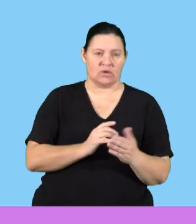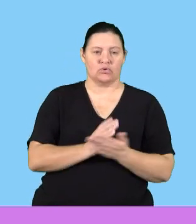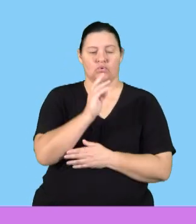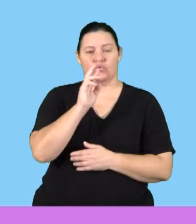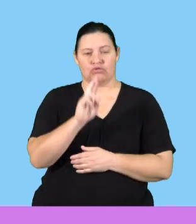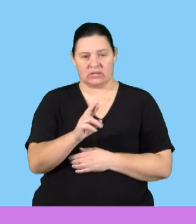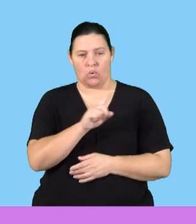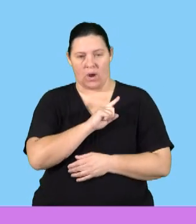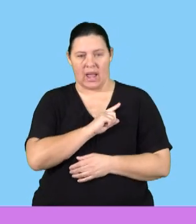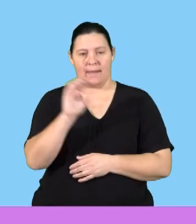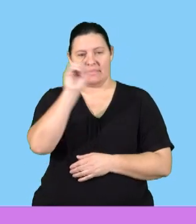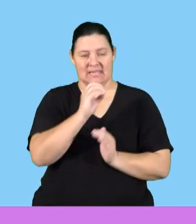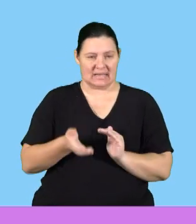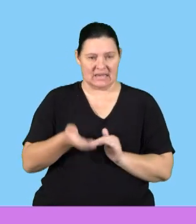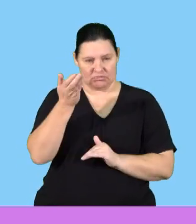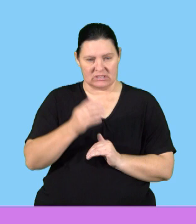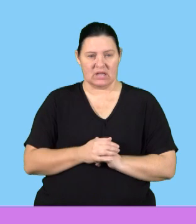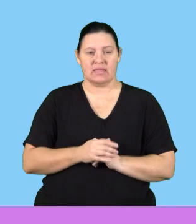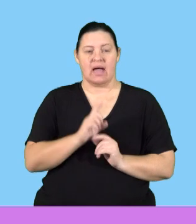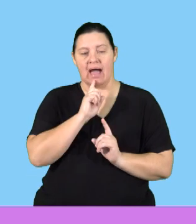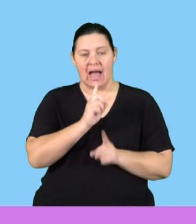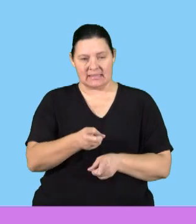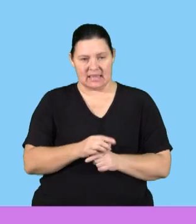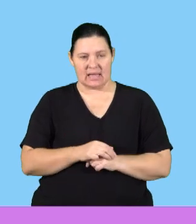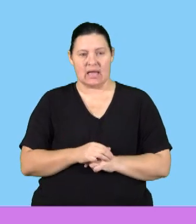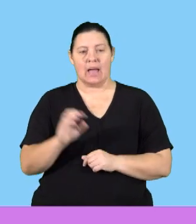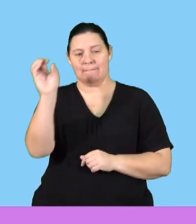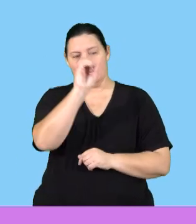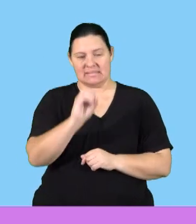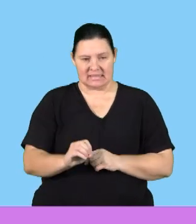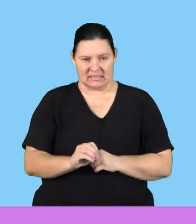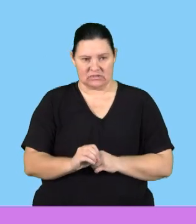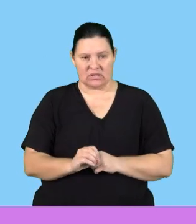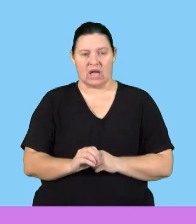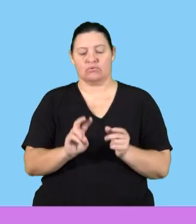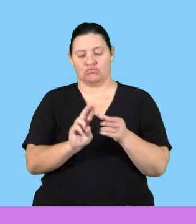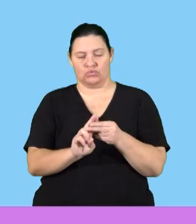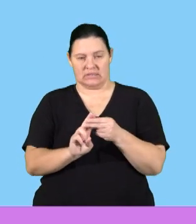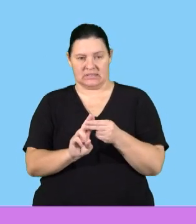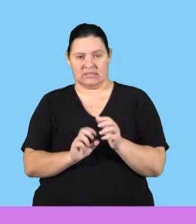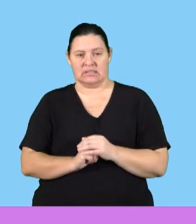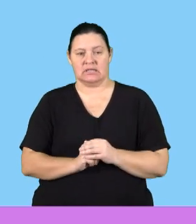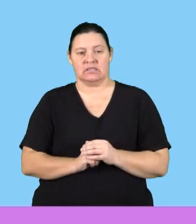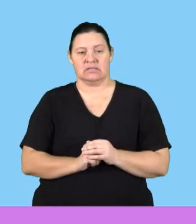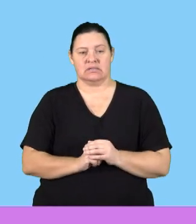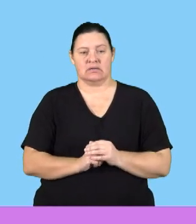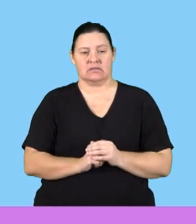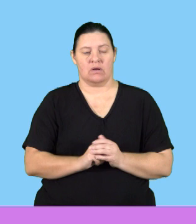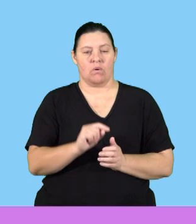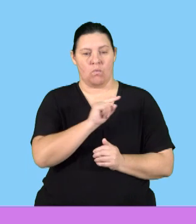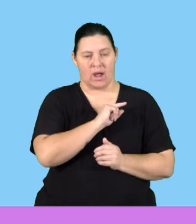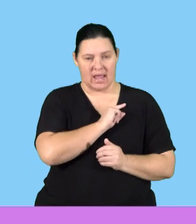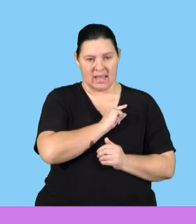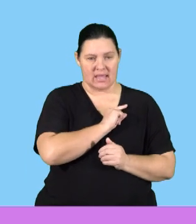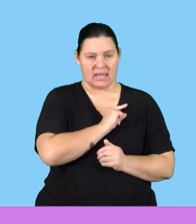with the rent. Because it's a percentage increase, the answer will be in a percentage as a unit. And then